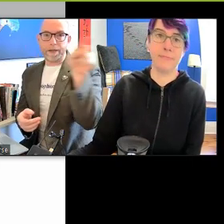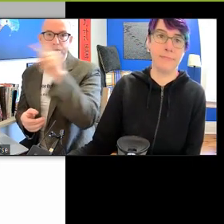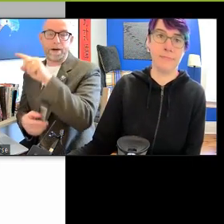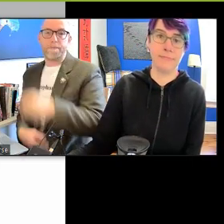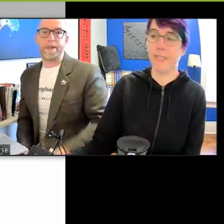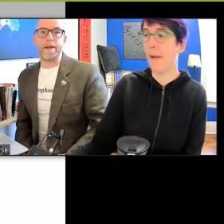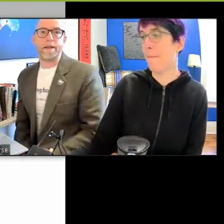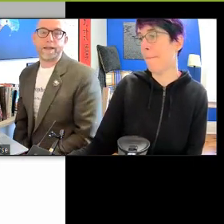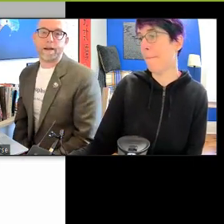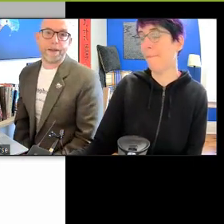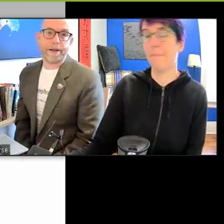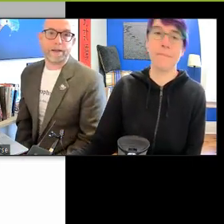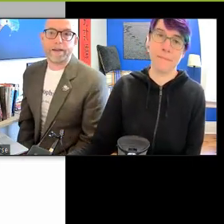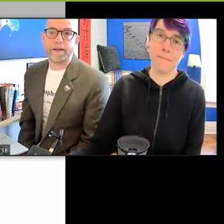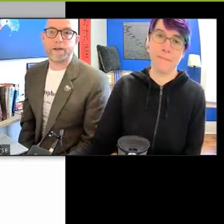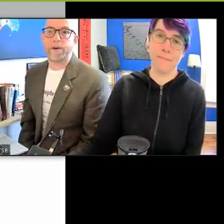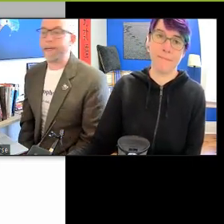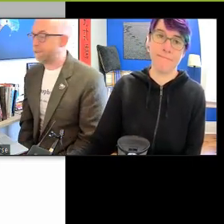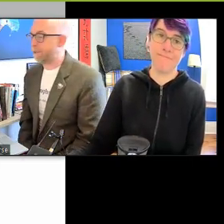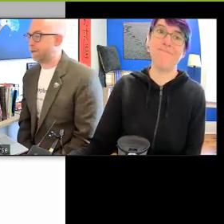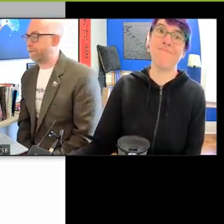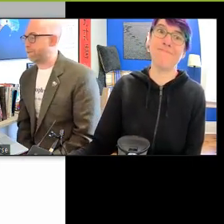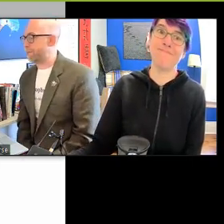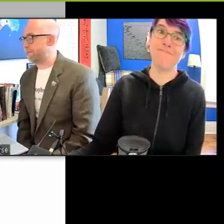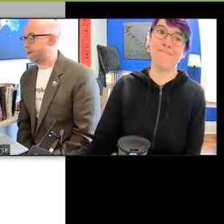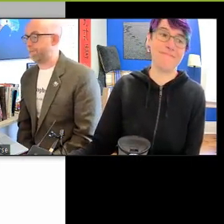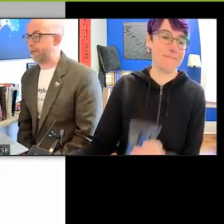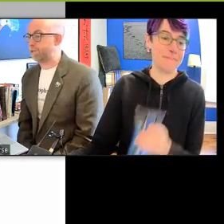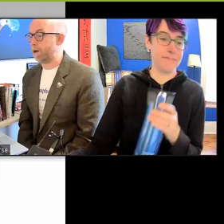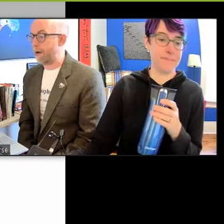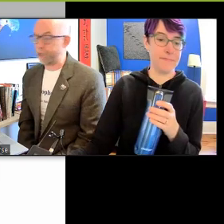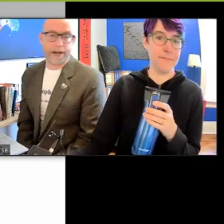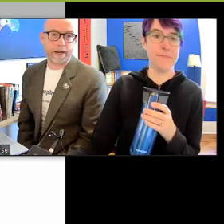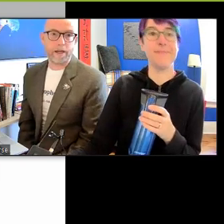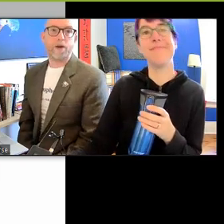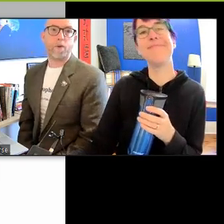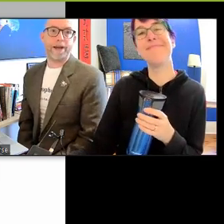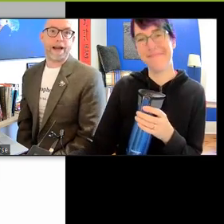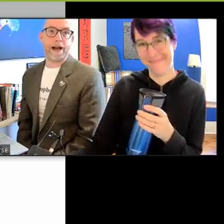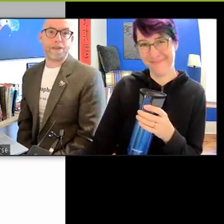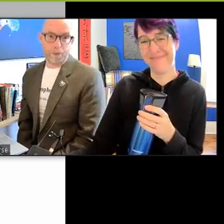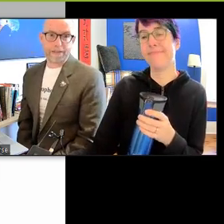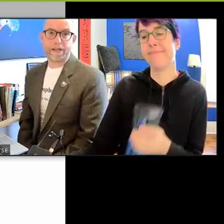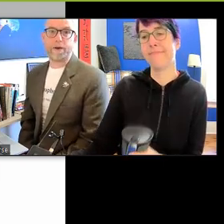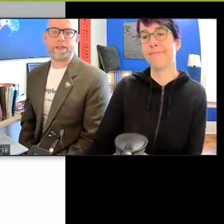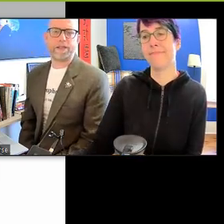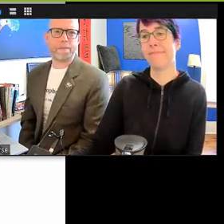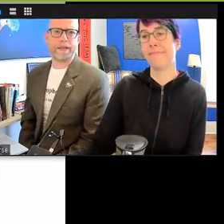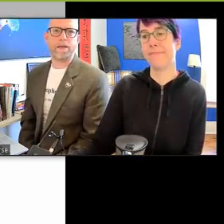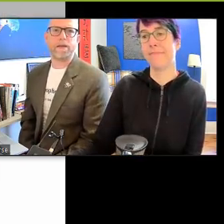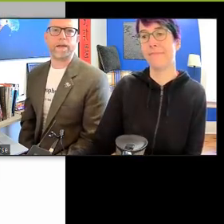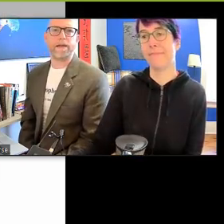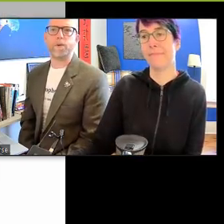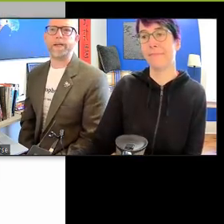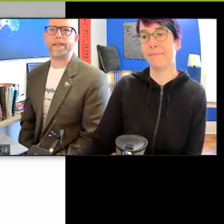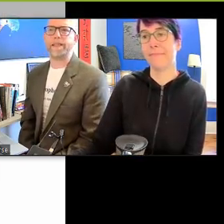on the menu bar. Yeah. And all that kind of crazy good information is there. And that's where I check when someone asks that question. And I'm